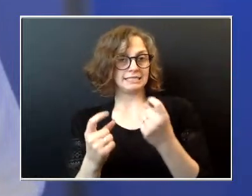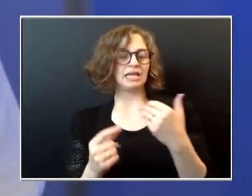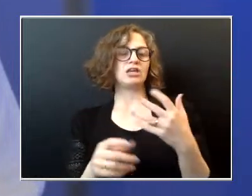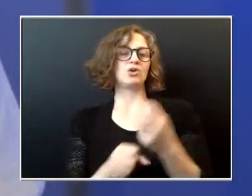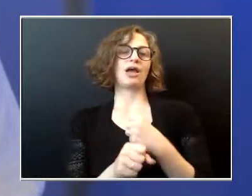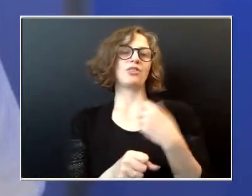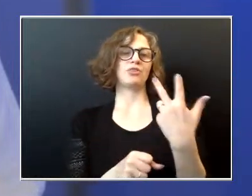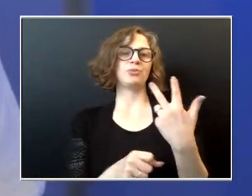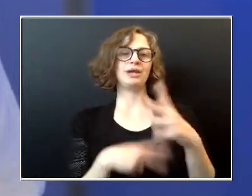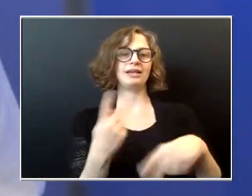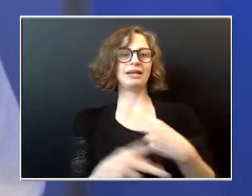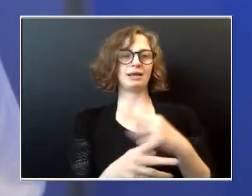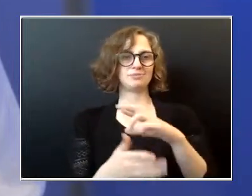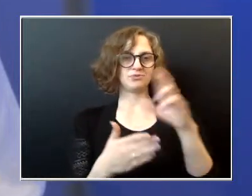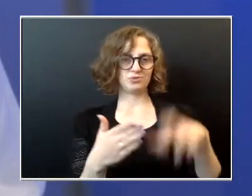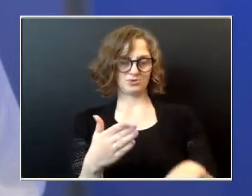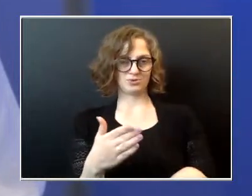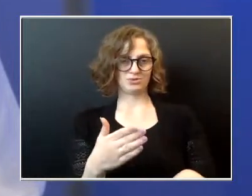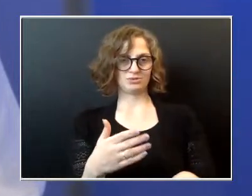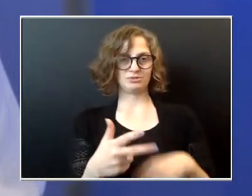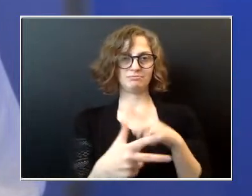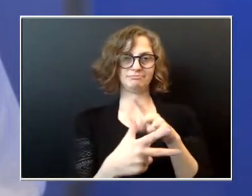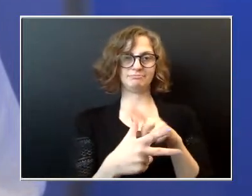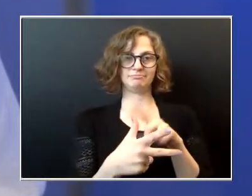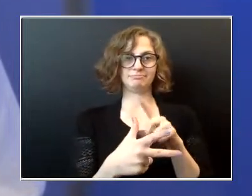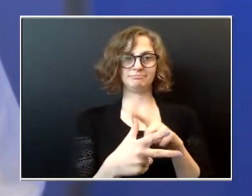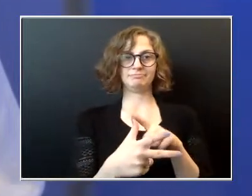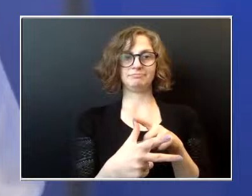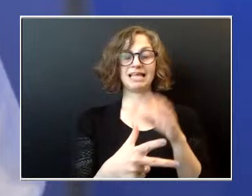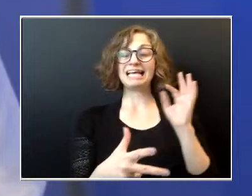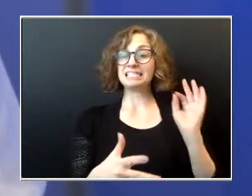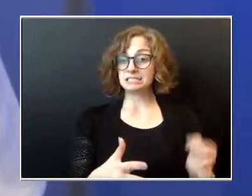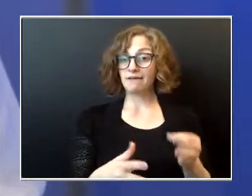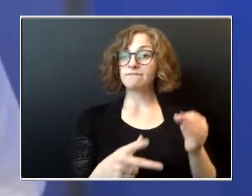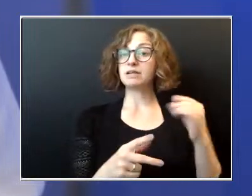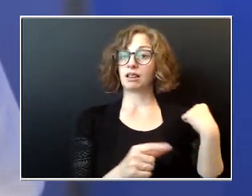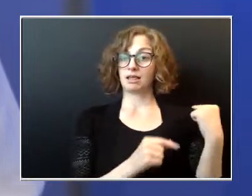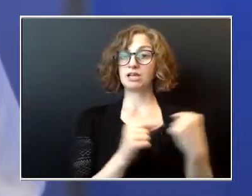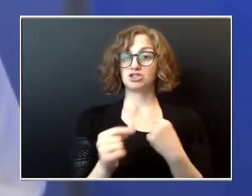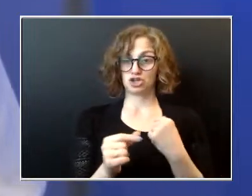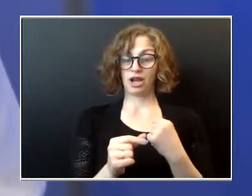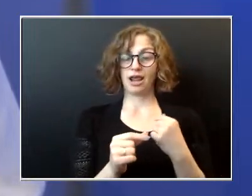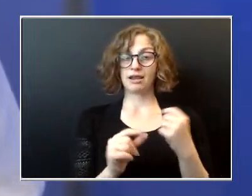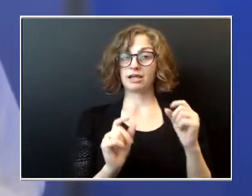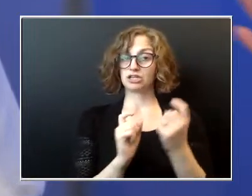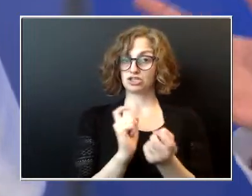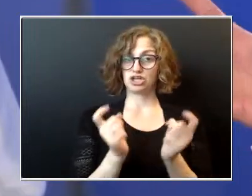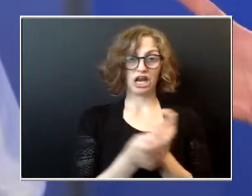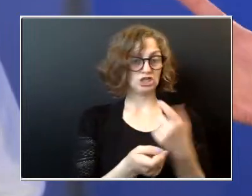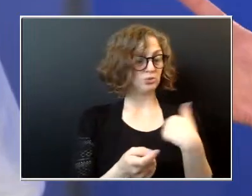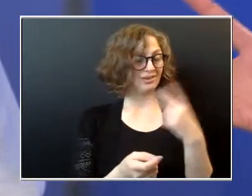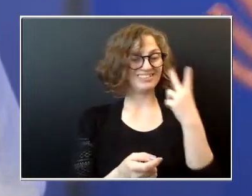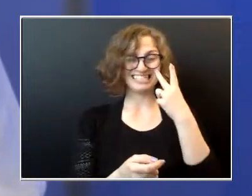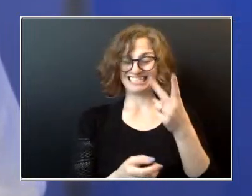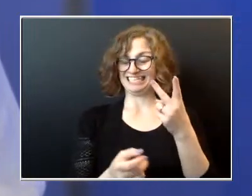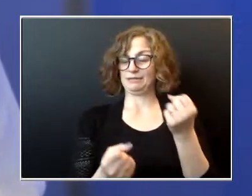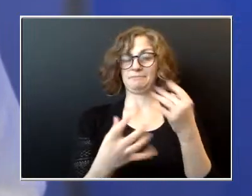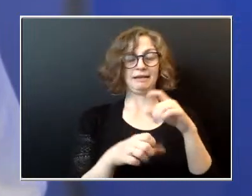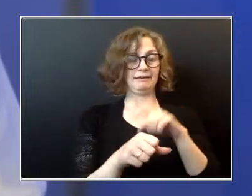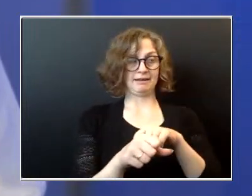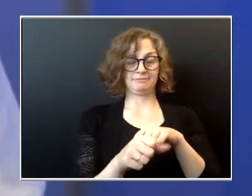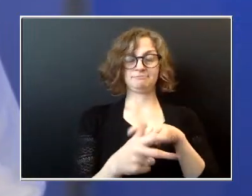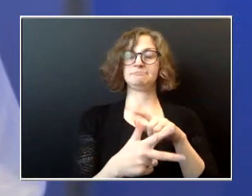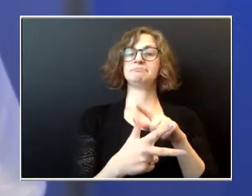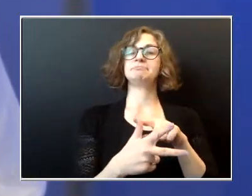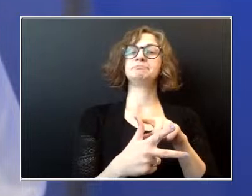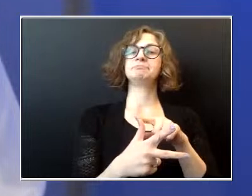you get a result that says this is definitely a genetic change, and we've seen it many times in different populations. That's important.